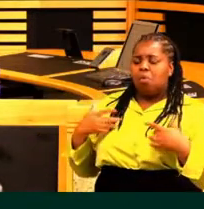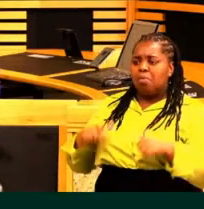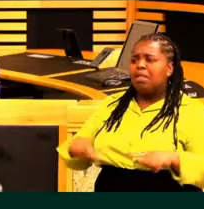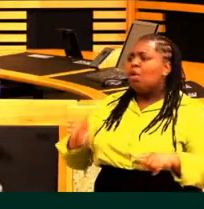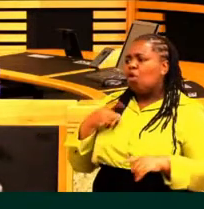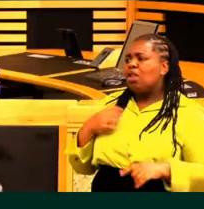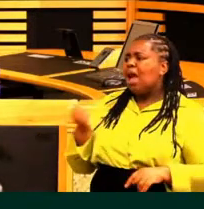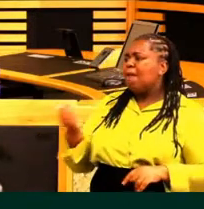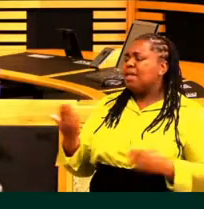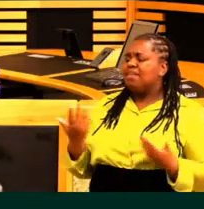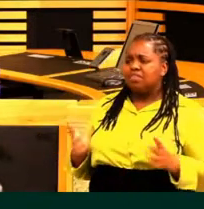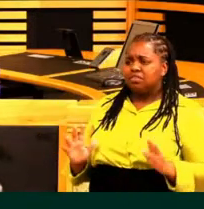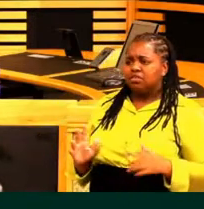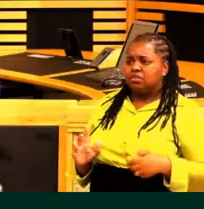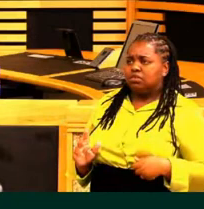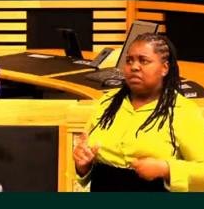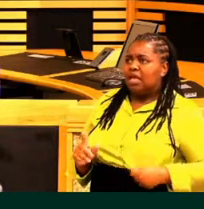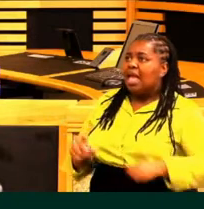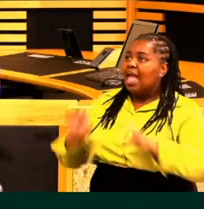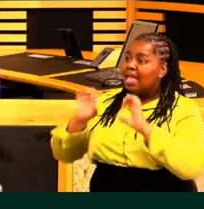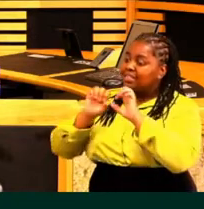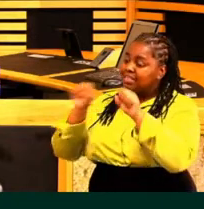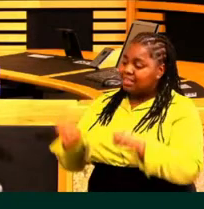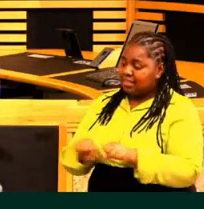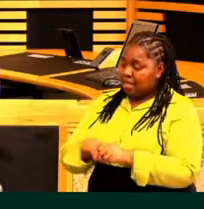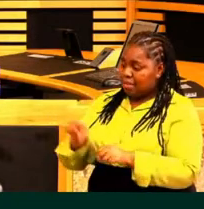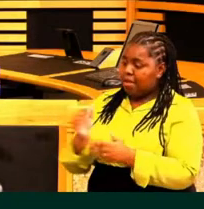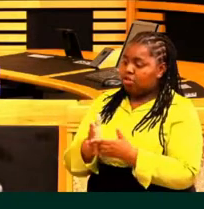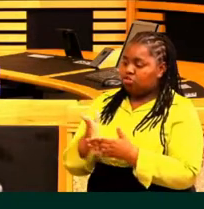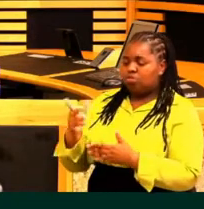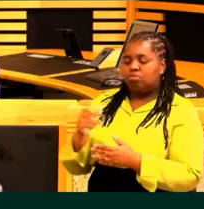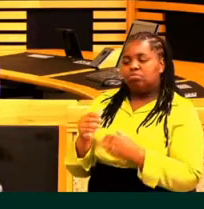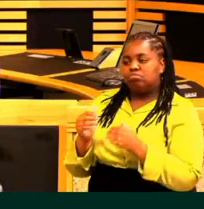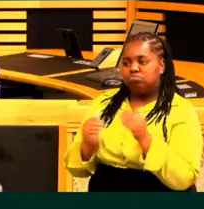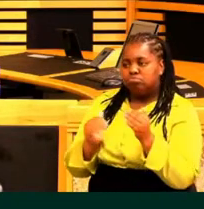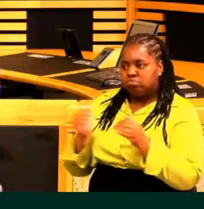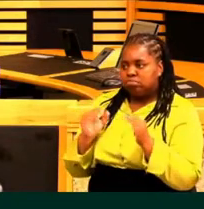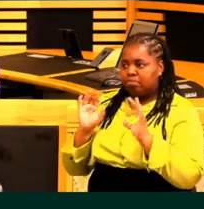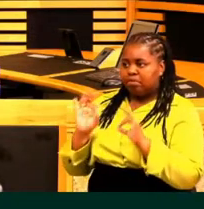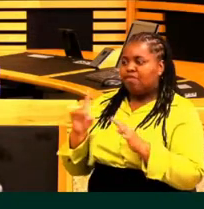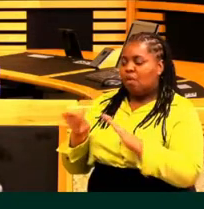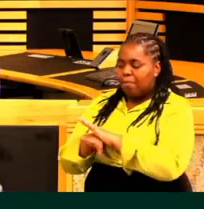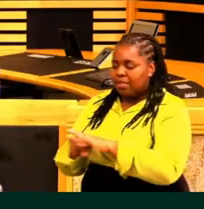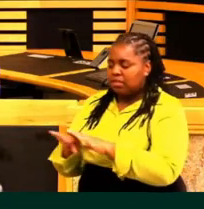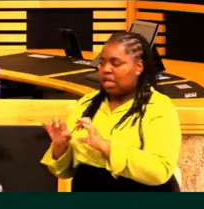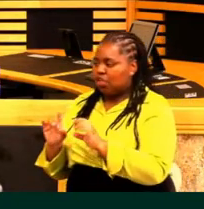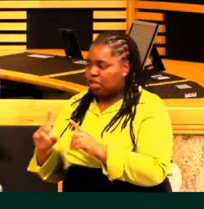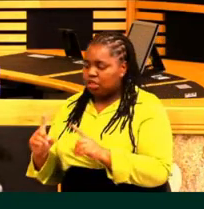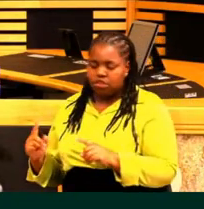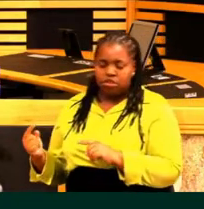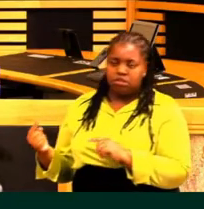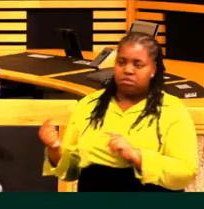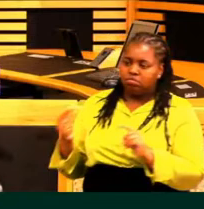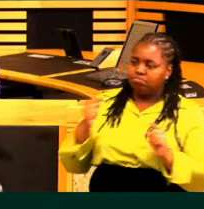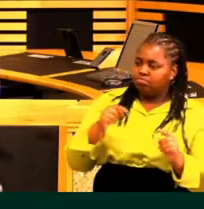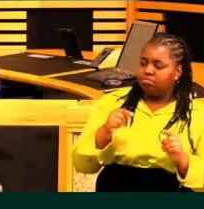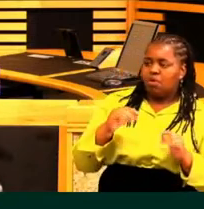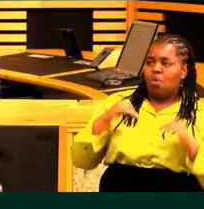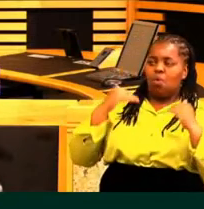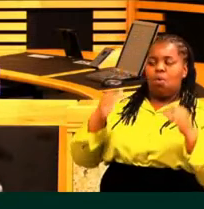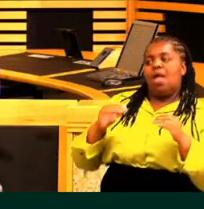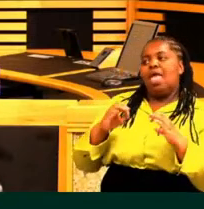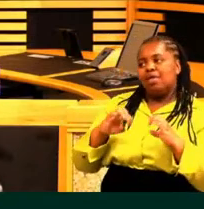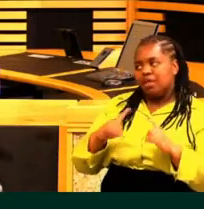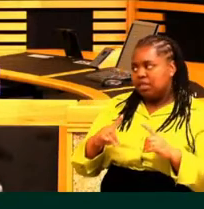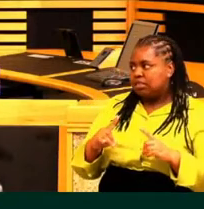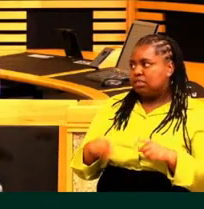the education system coordinated from basic education higher education